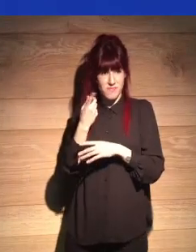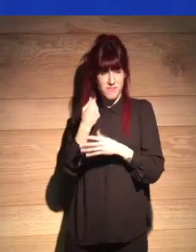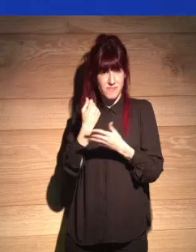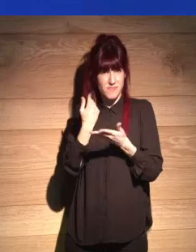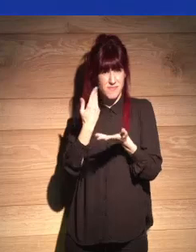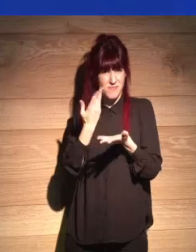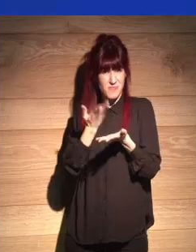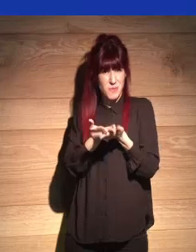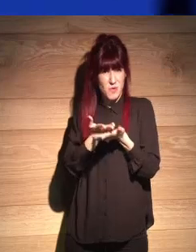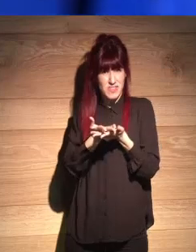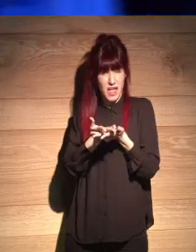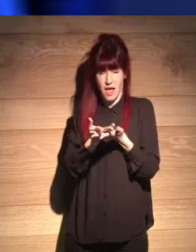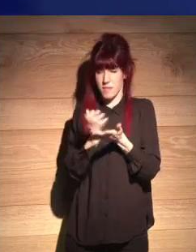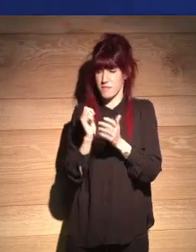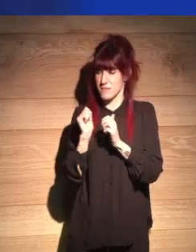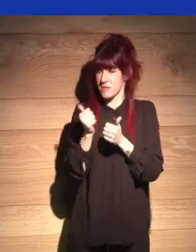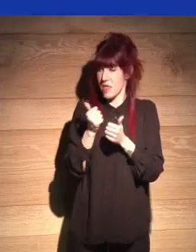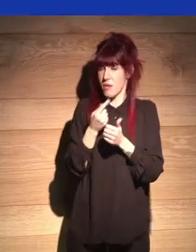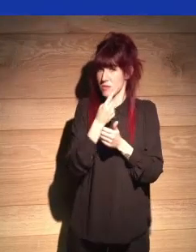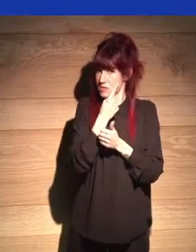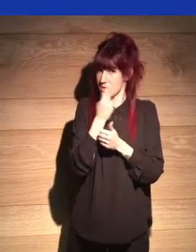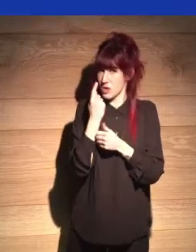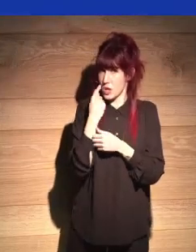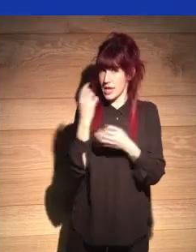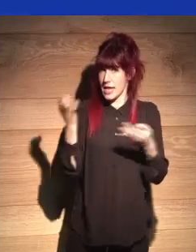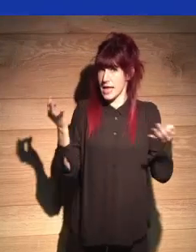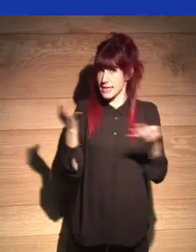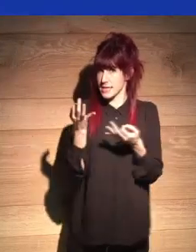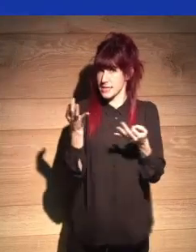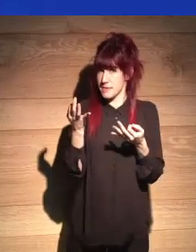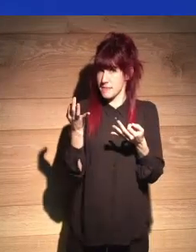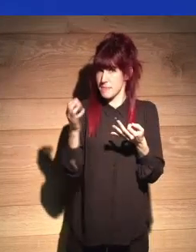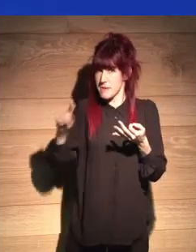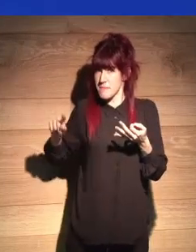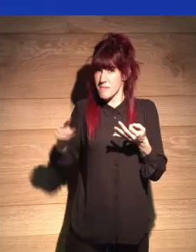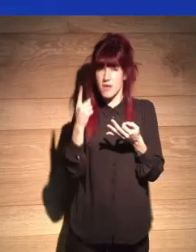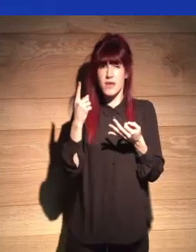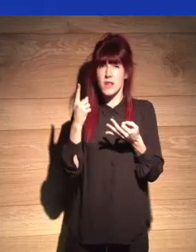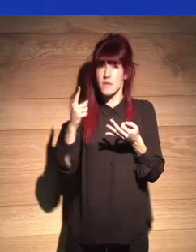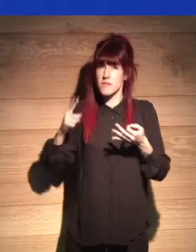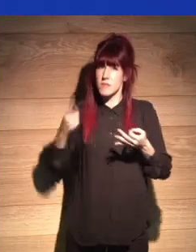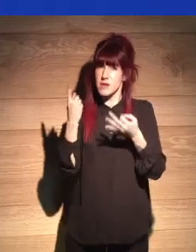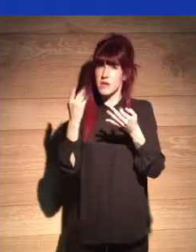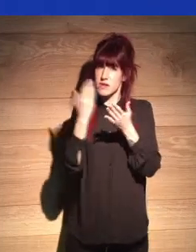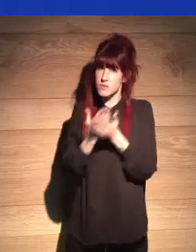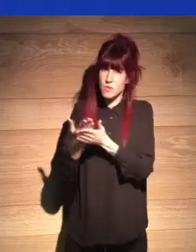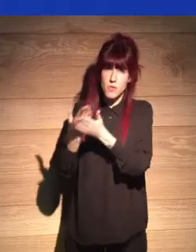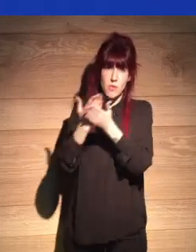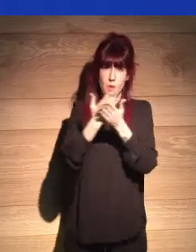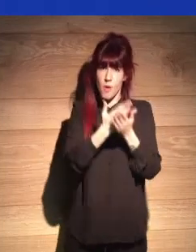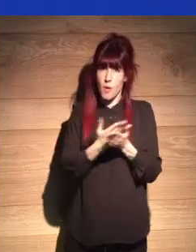initiative that we have implemented in the observatory is the first study,